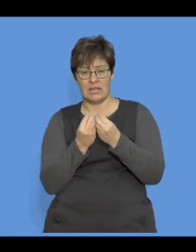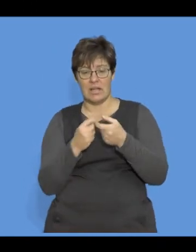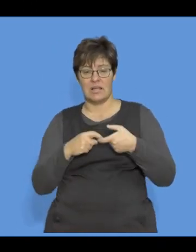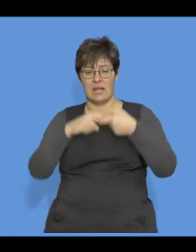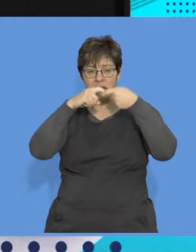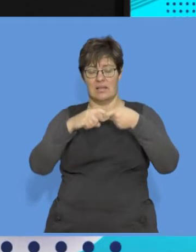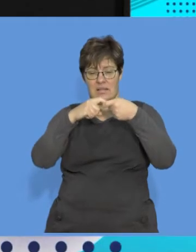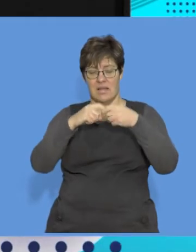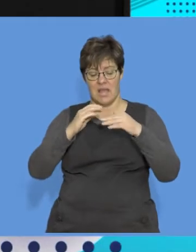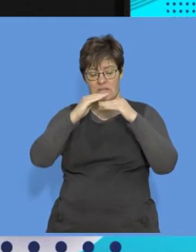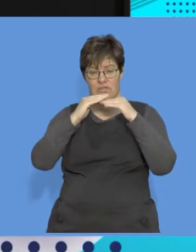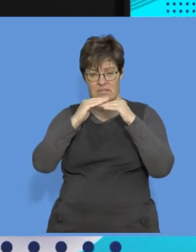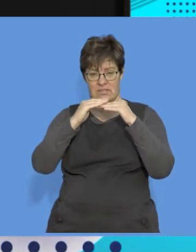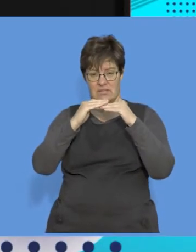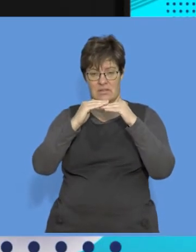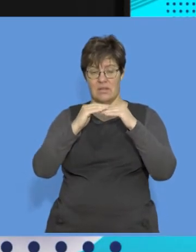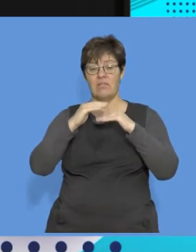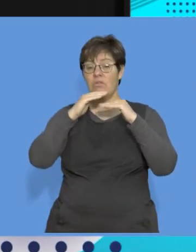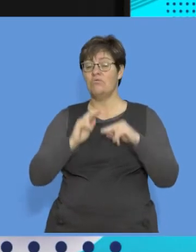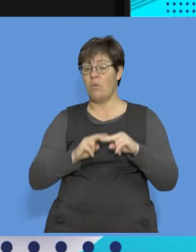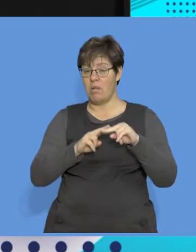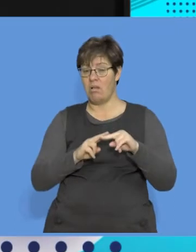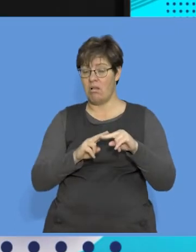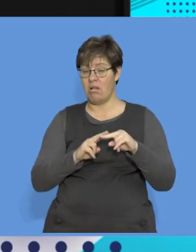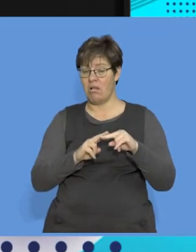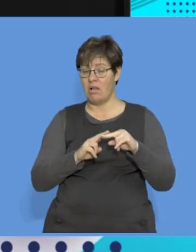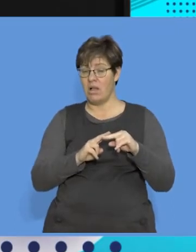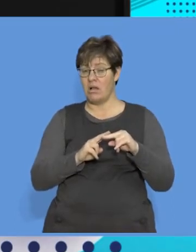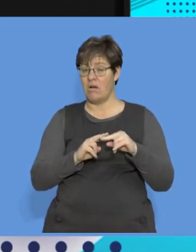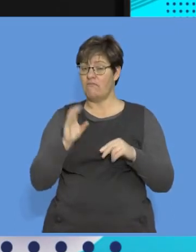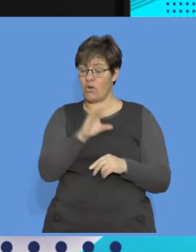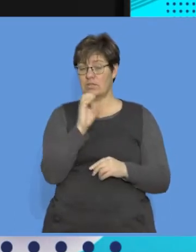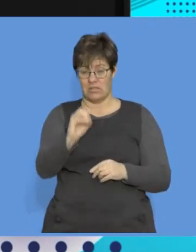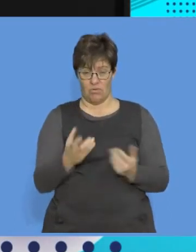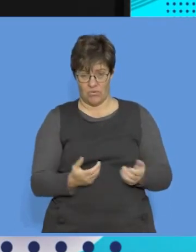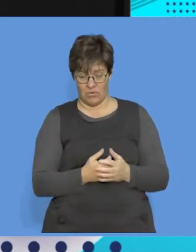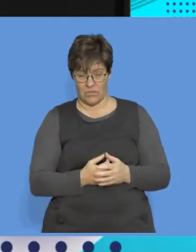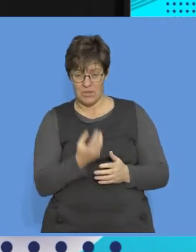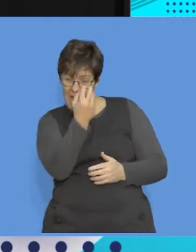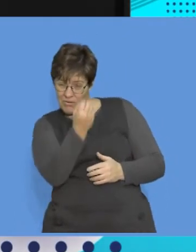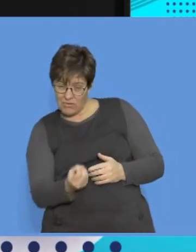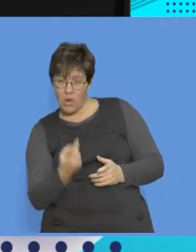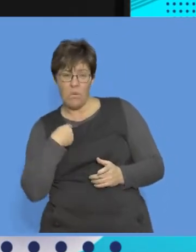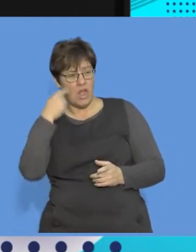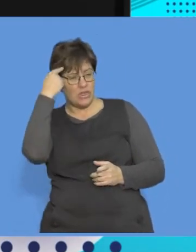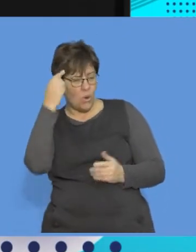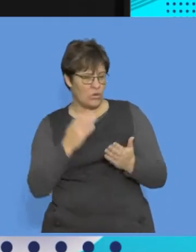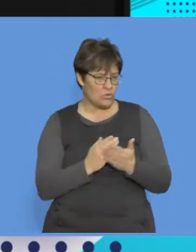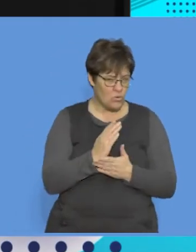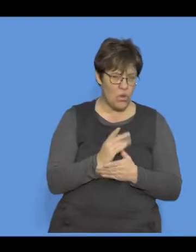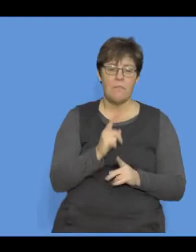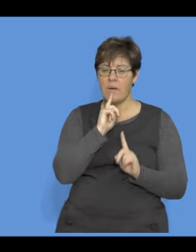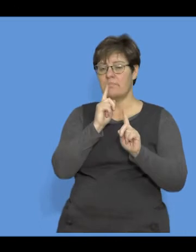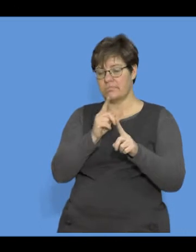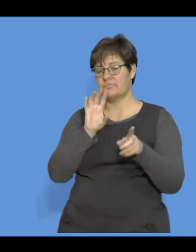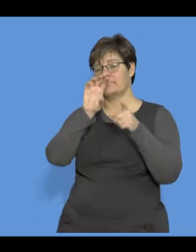the surface. Then the normal force would be 0. So I hope you can see we've thought it through and we've come to a conclusion